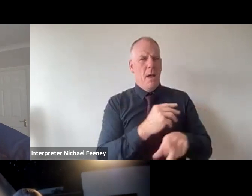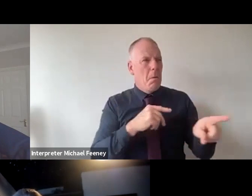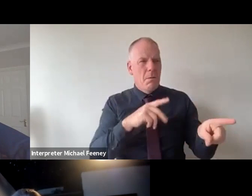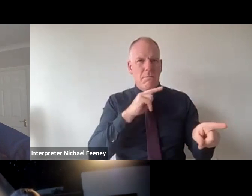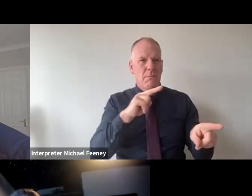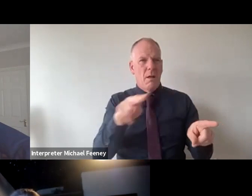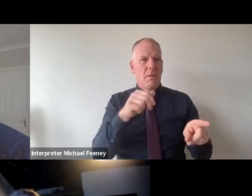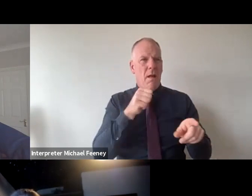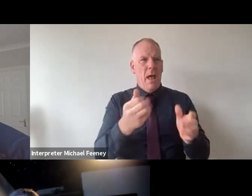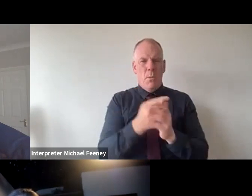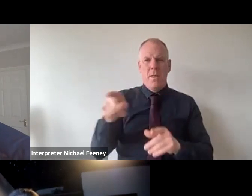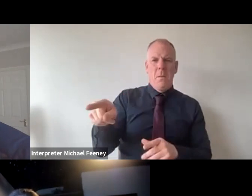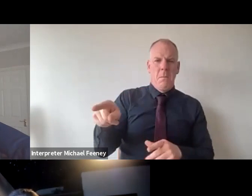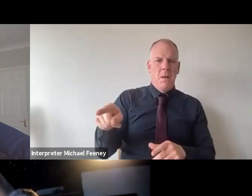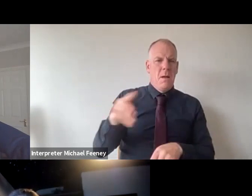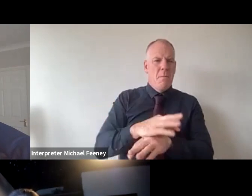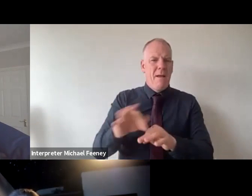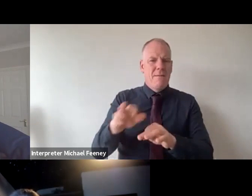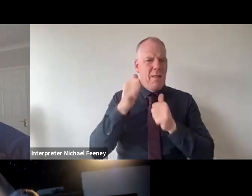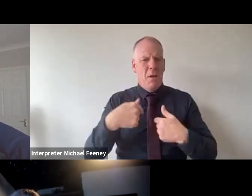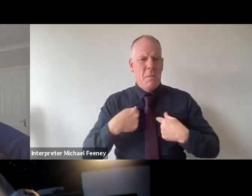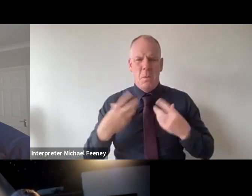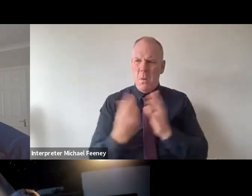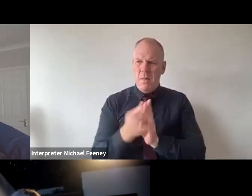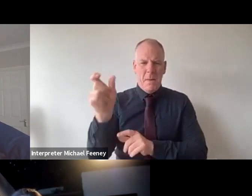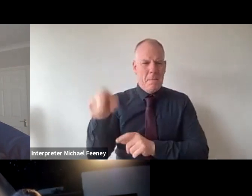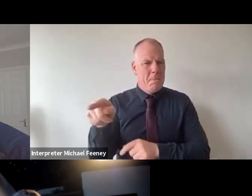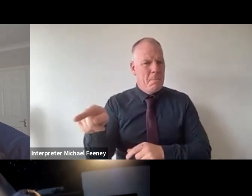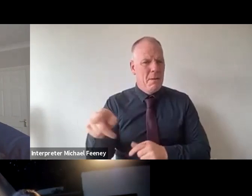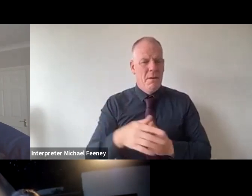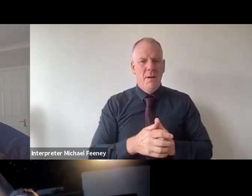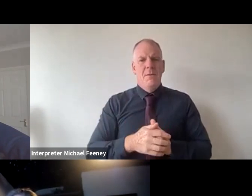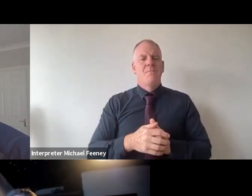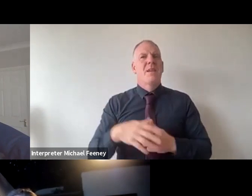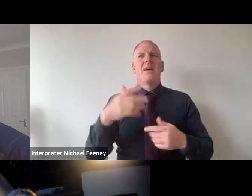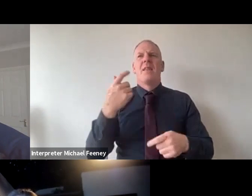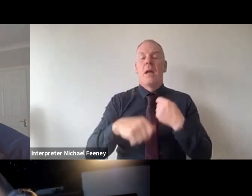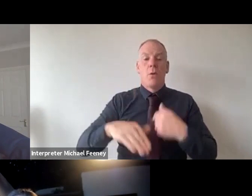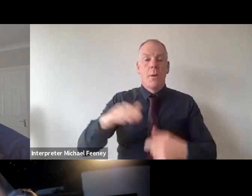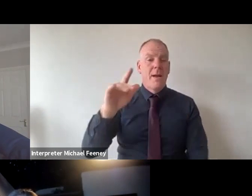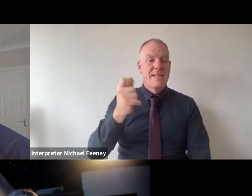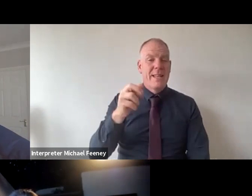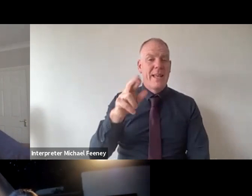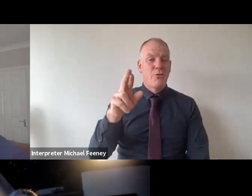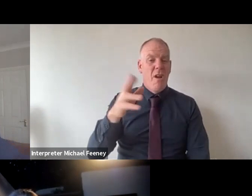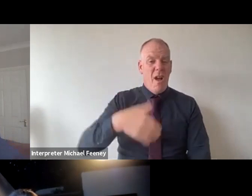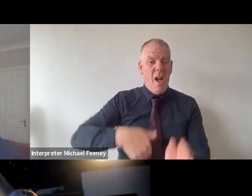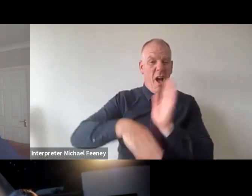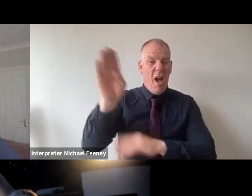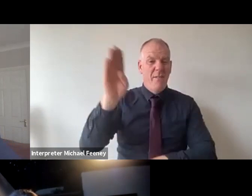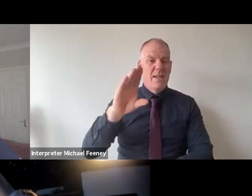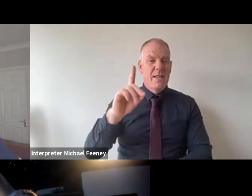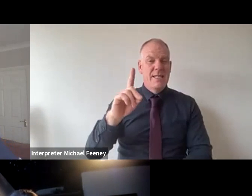hang around with him because his parents won't let me near them. And even just as a teenage then, I'm sure you have all gone to teenage discos, was